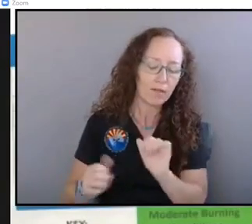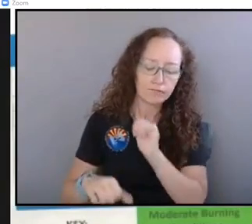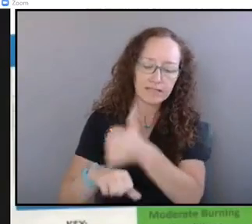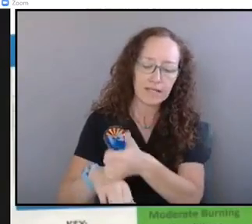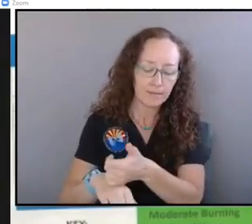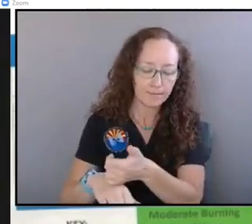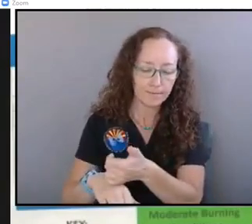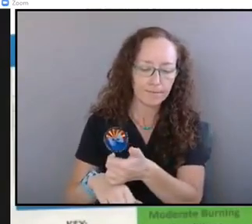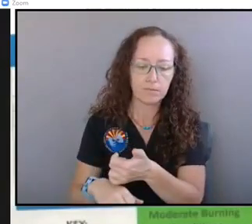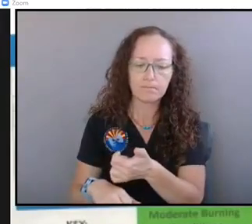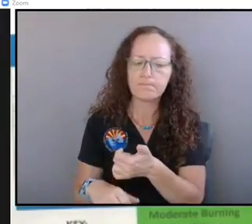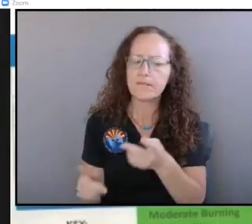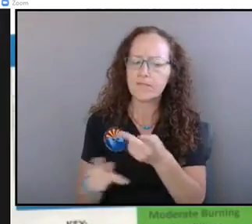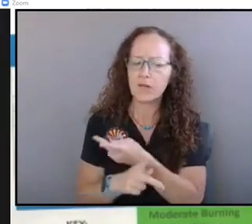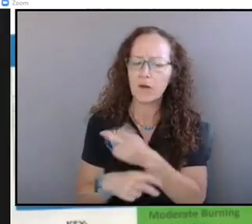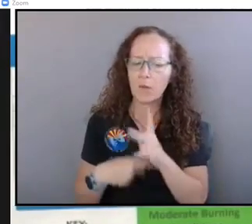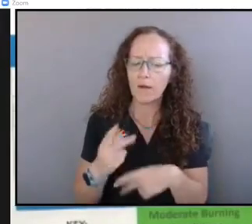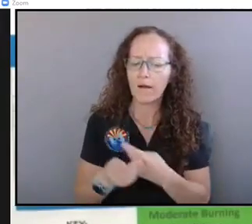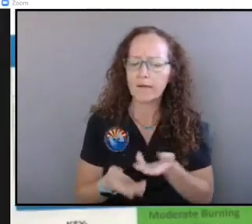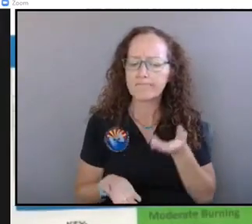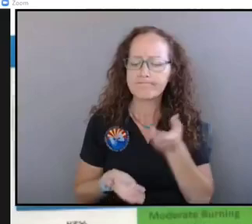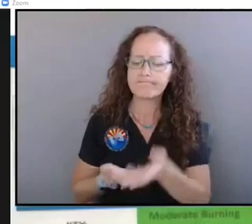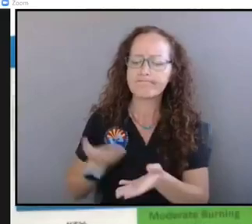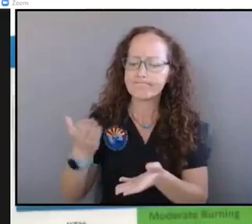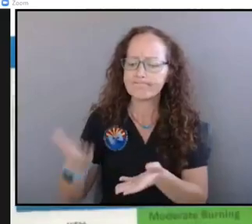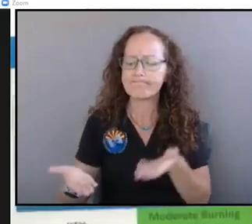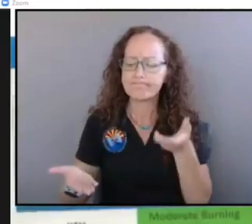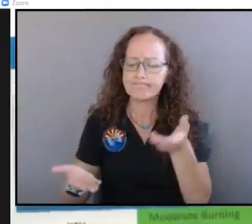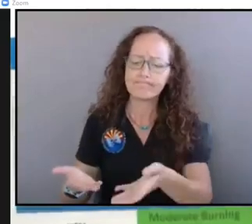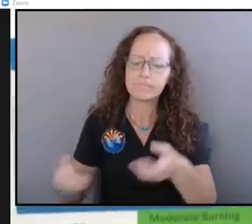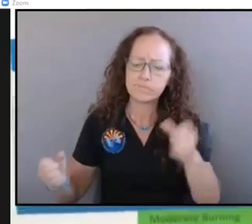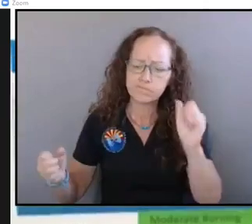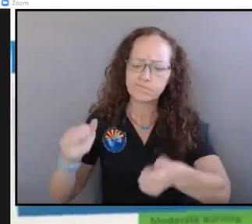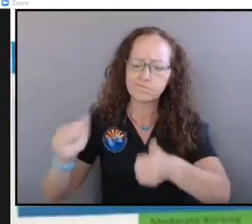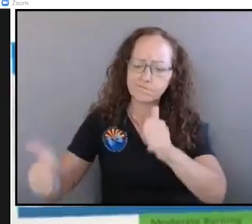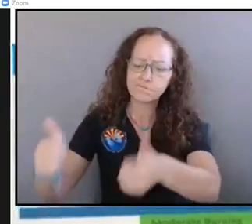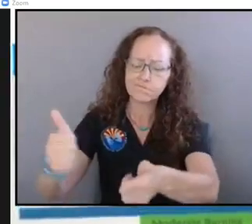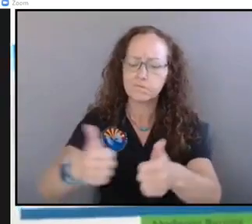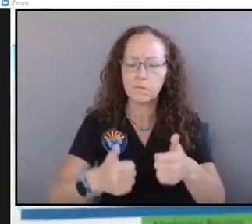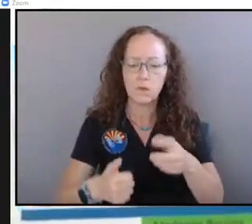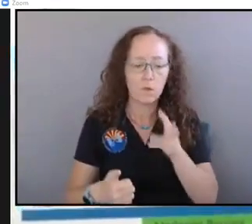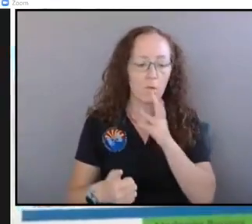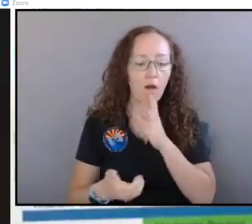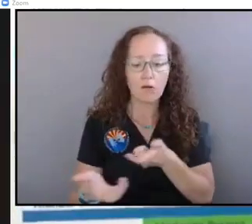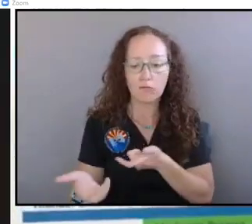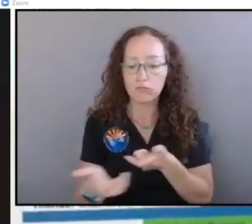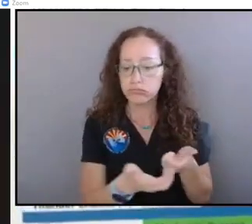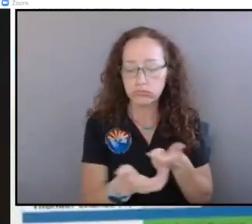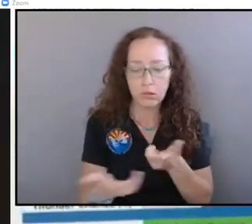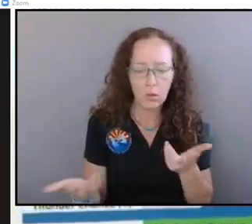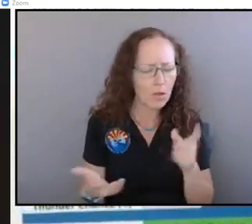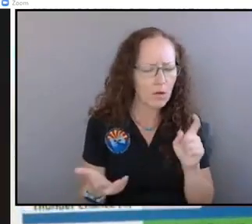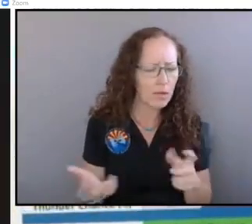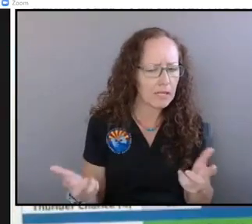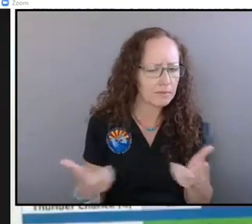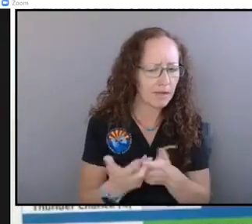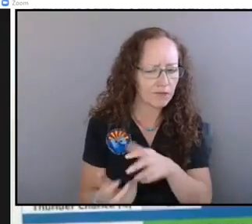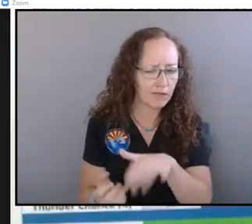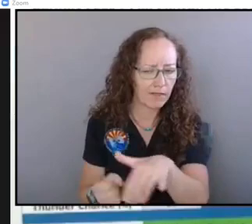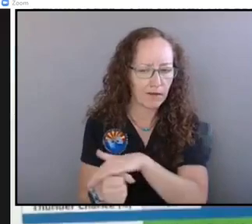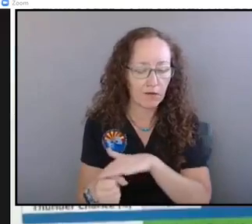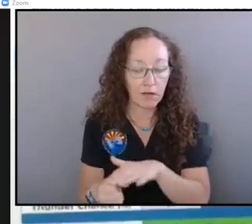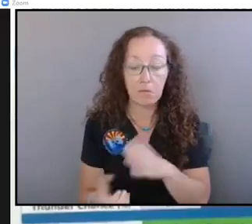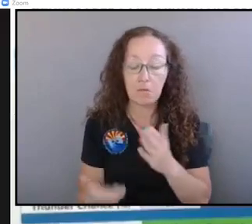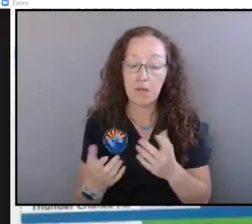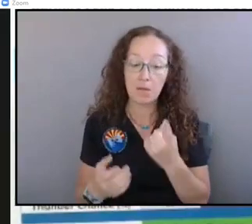supplies, materials, or water handling equipment are going to be needed in that area. It could be one structure